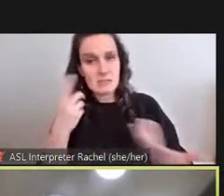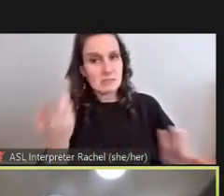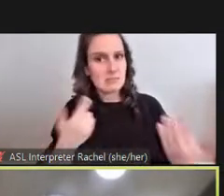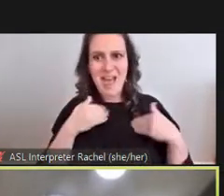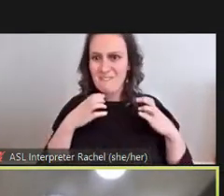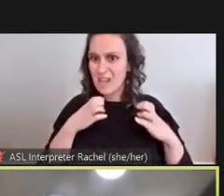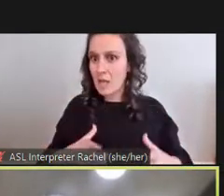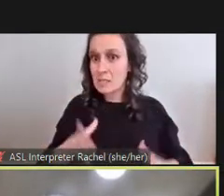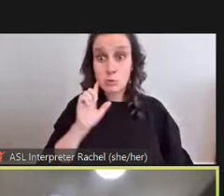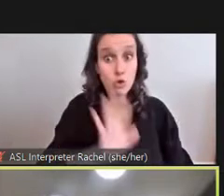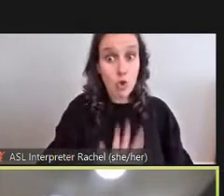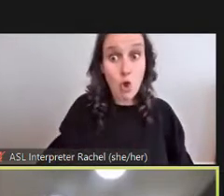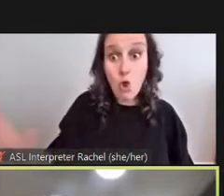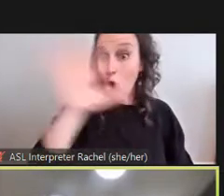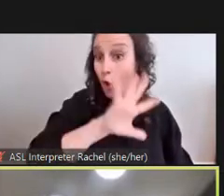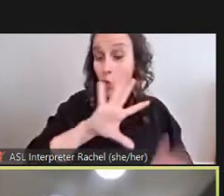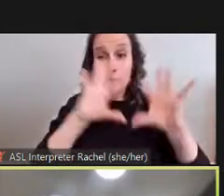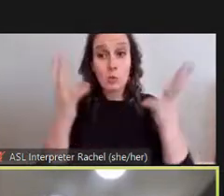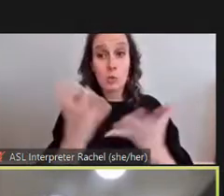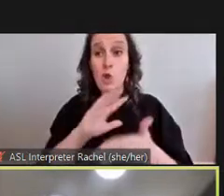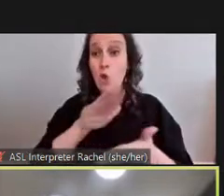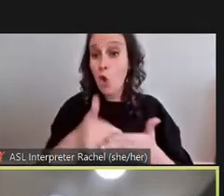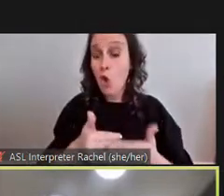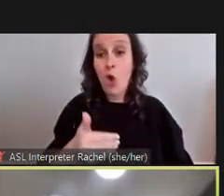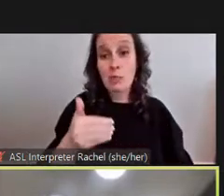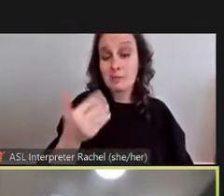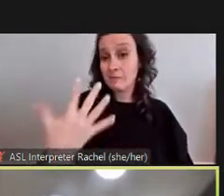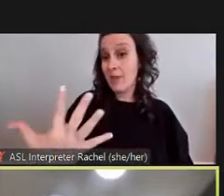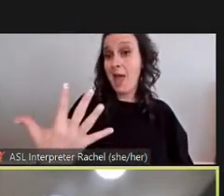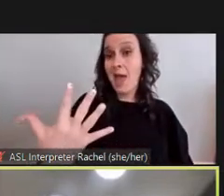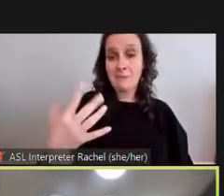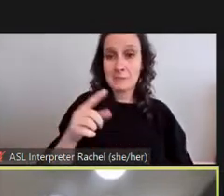customers just around the globe on all 5 continents,